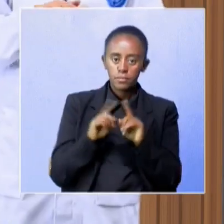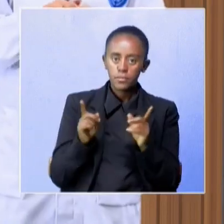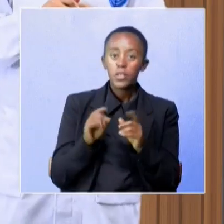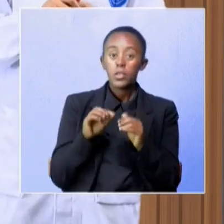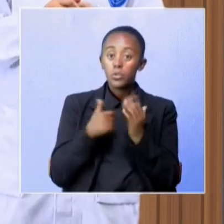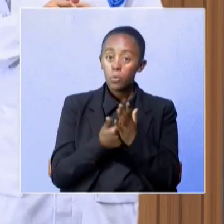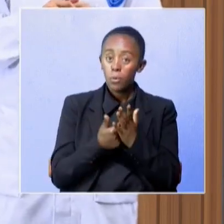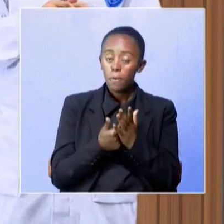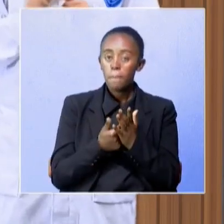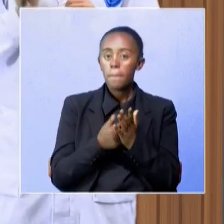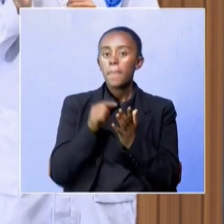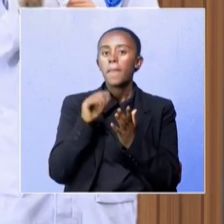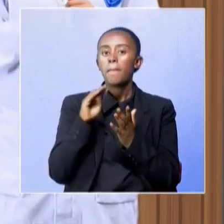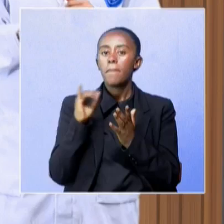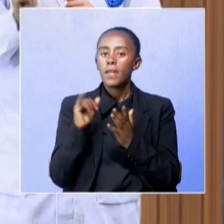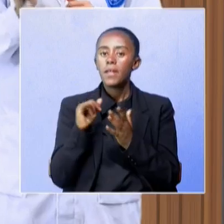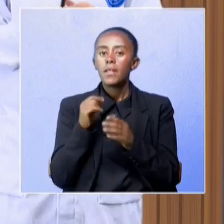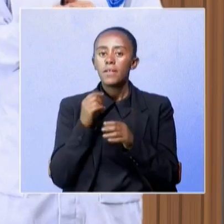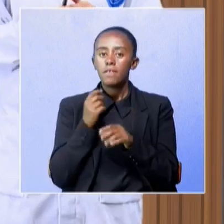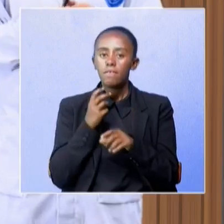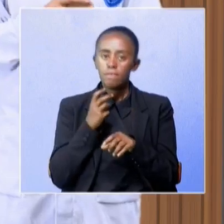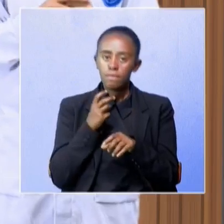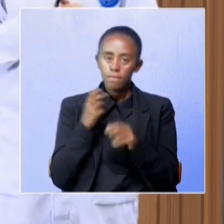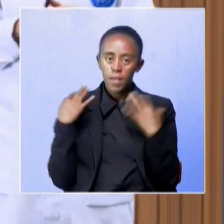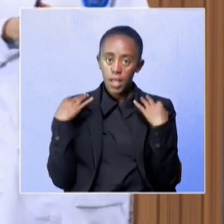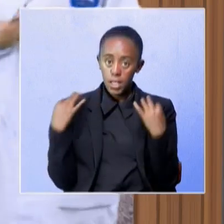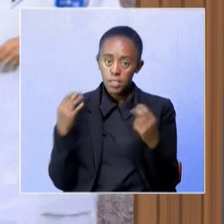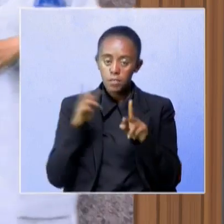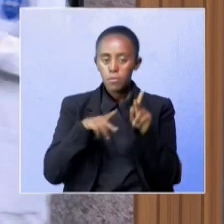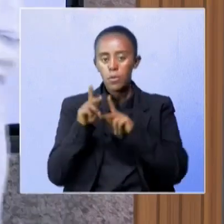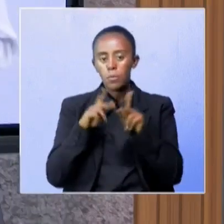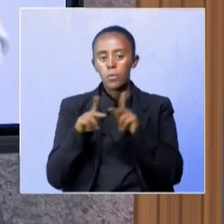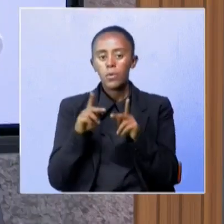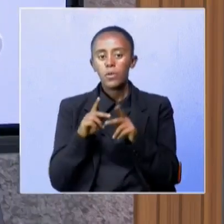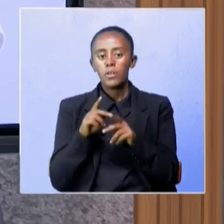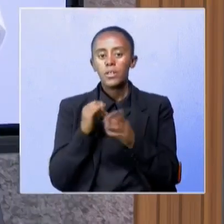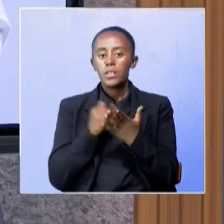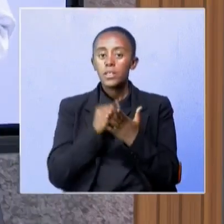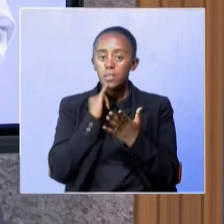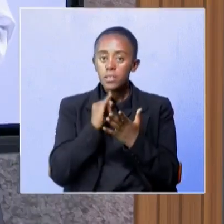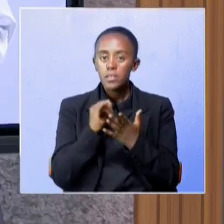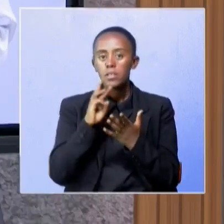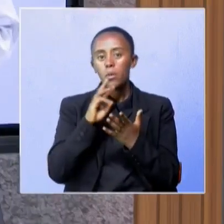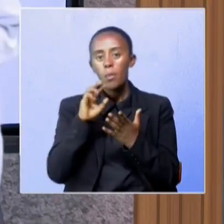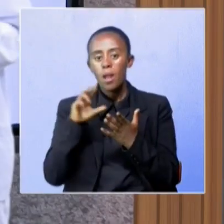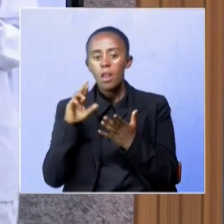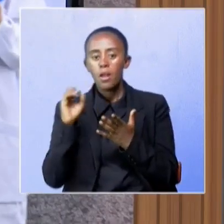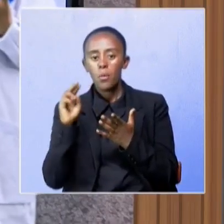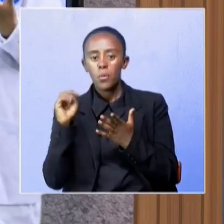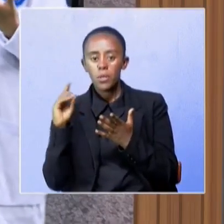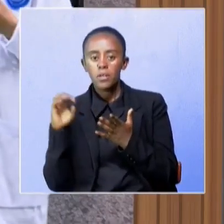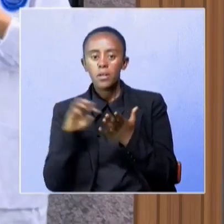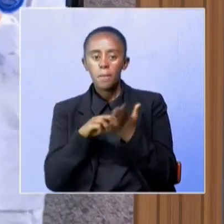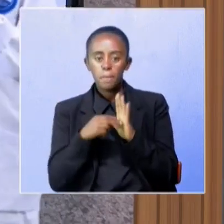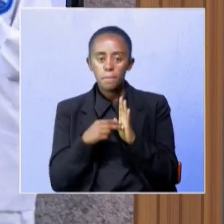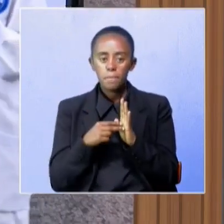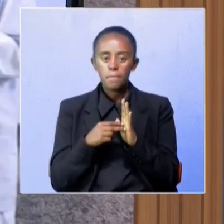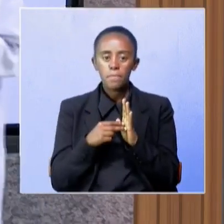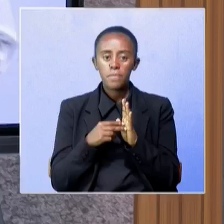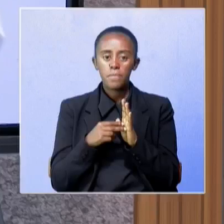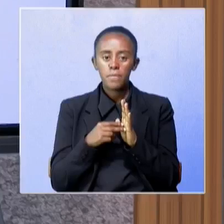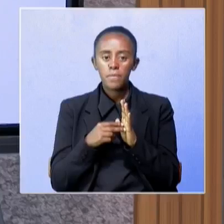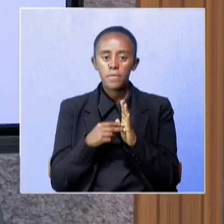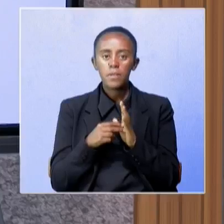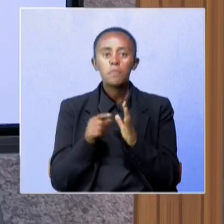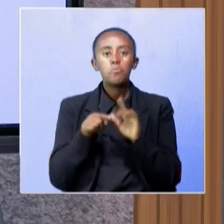to. But it is very healthy for people because it is what? Well-rounded. So well-rounded is